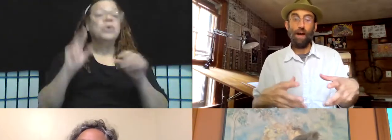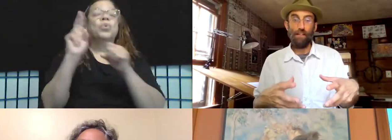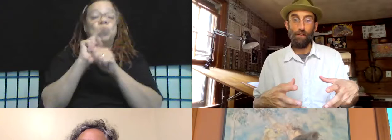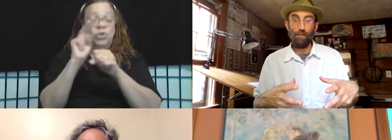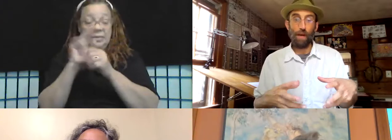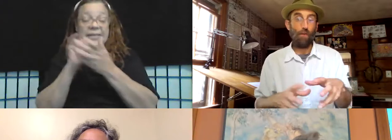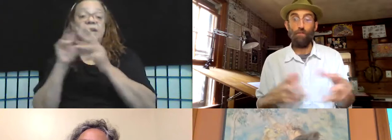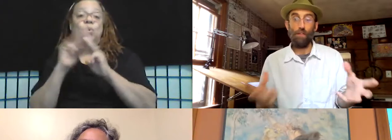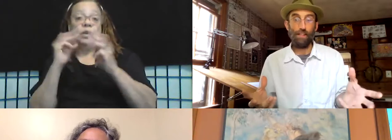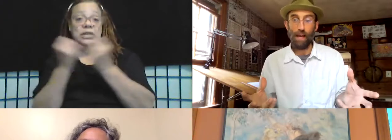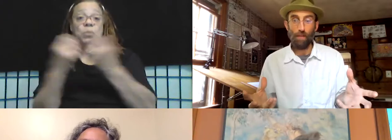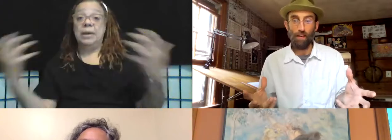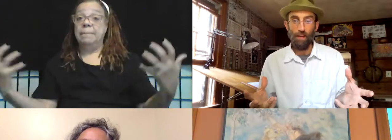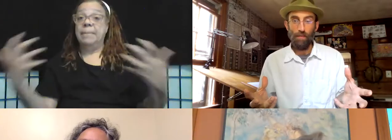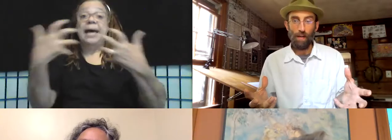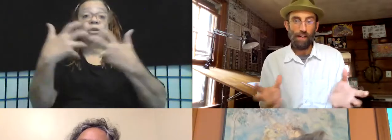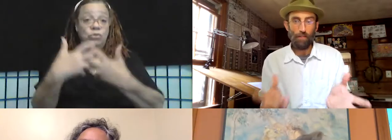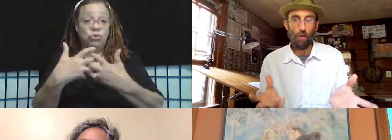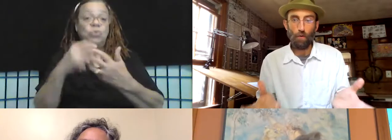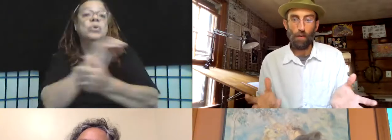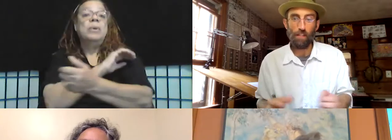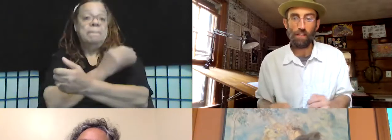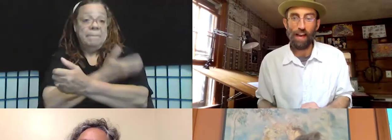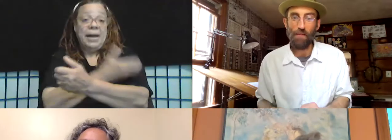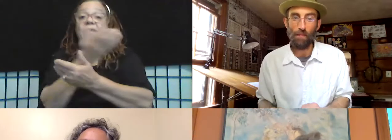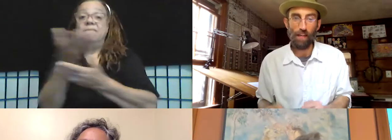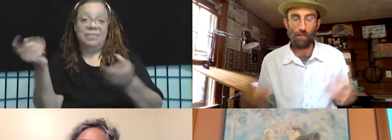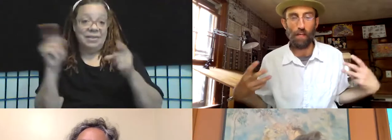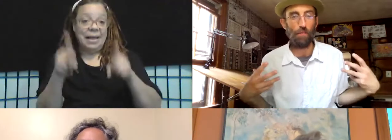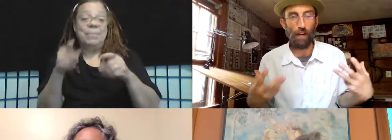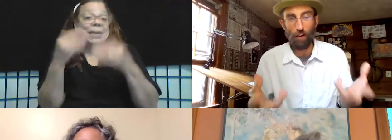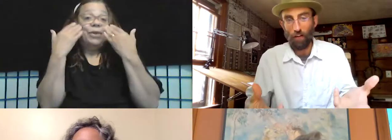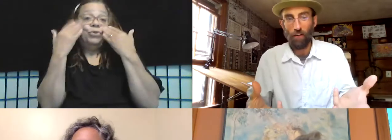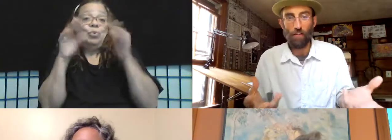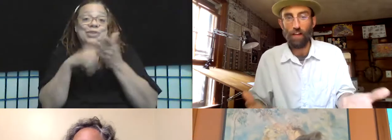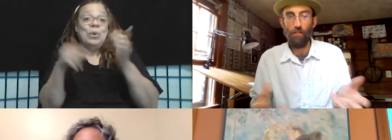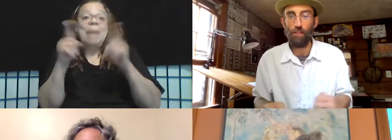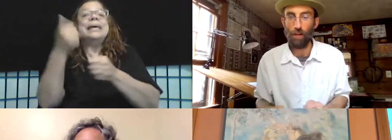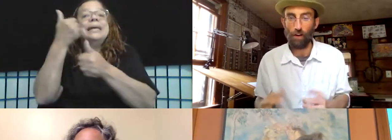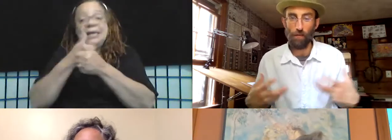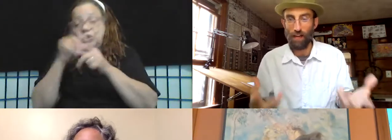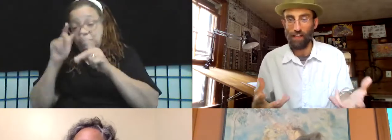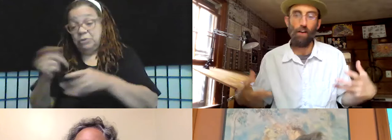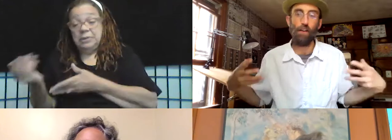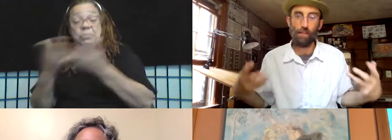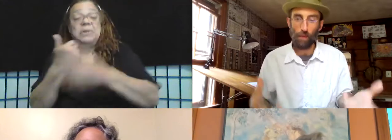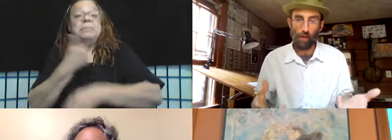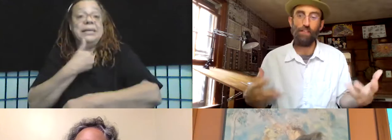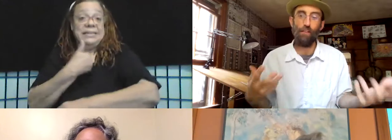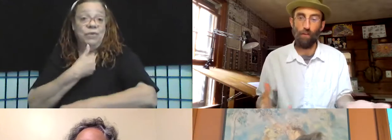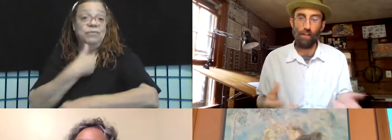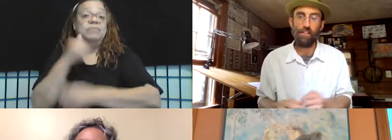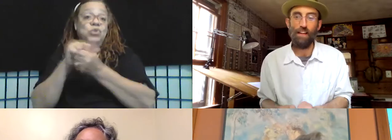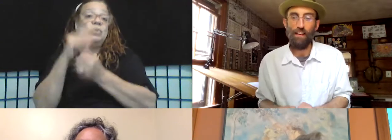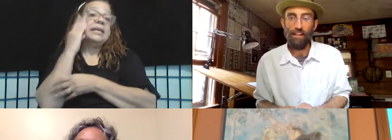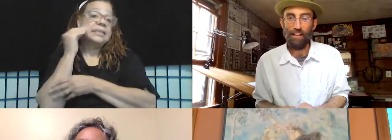When we combine those, powerful things happen. But I never know quite what's going to happen because we each bring ourselves to it, our humanity, our